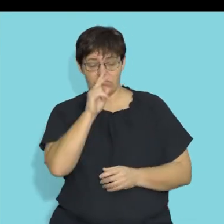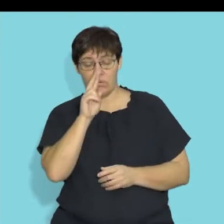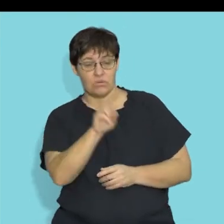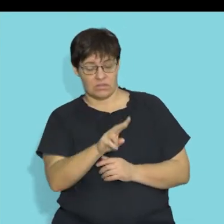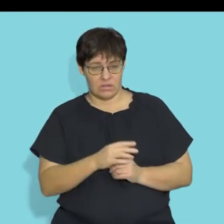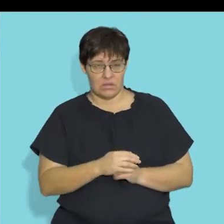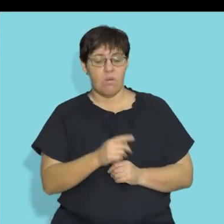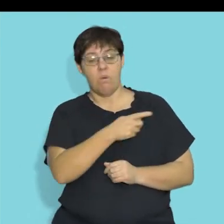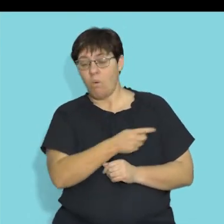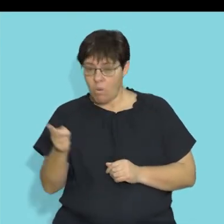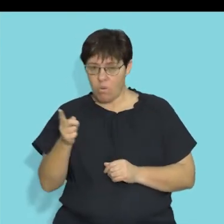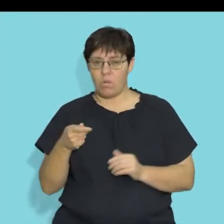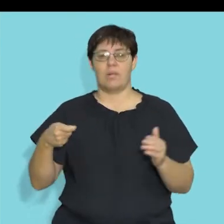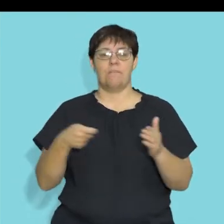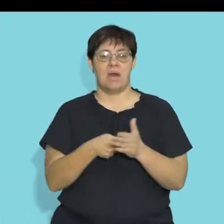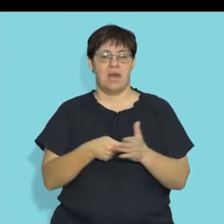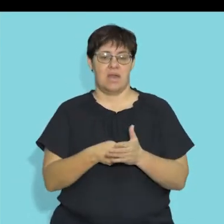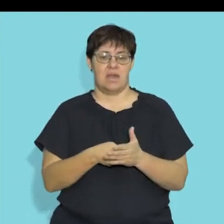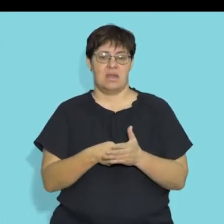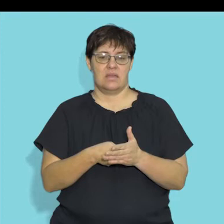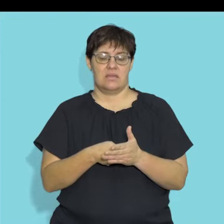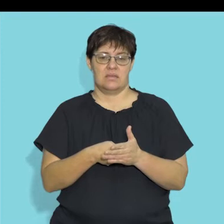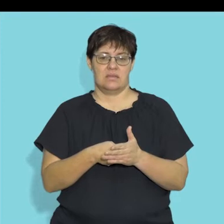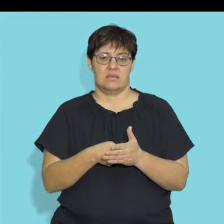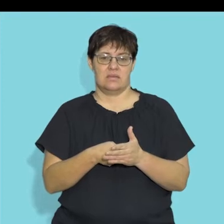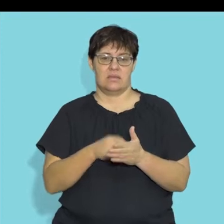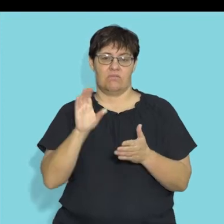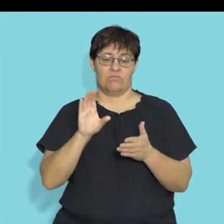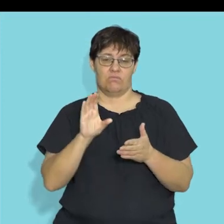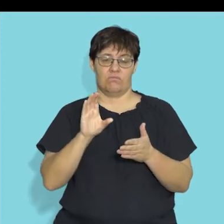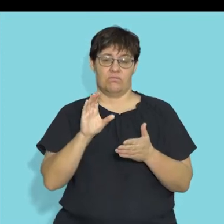at your goods, all your goods are purchased on credit.